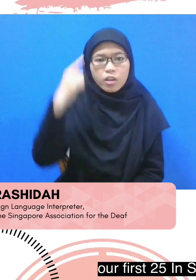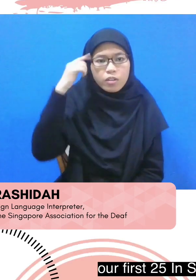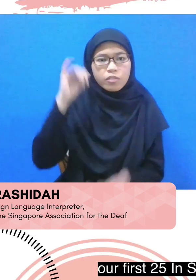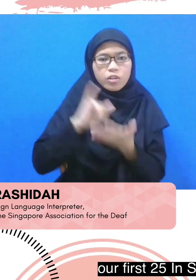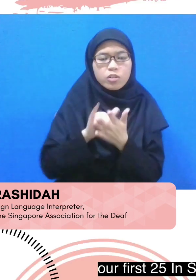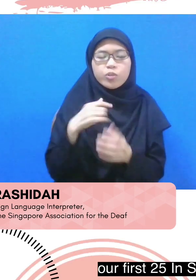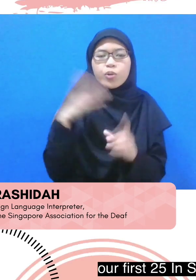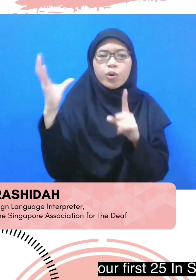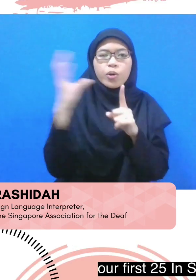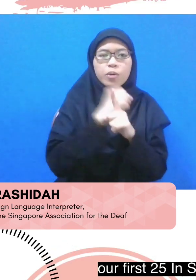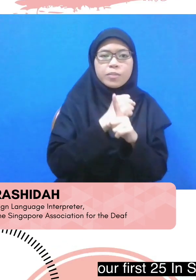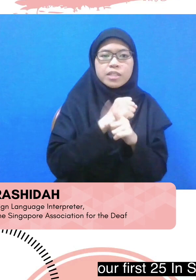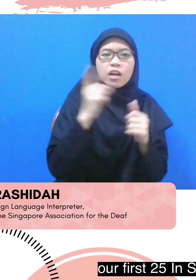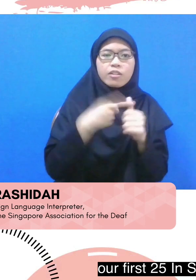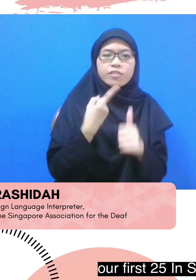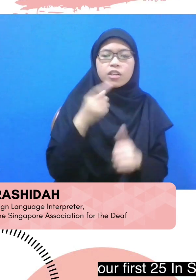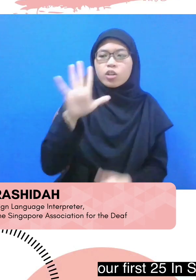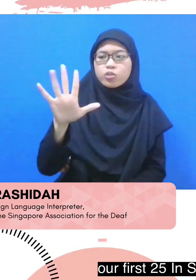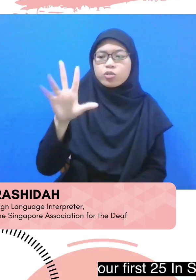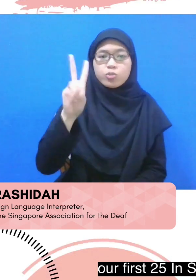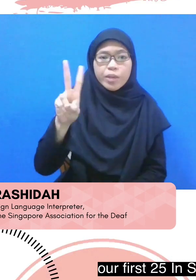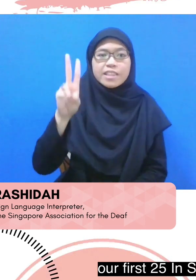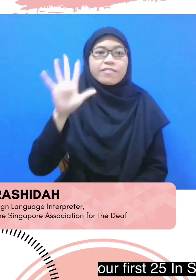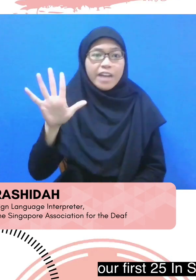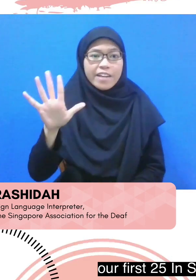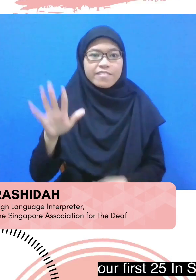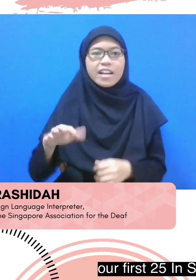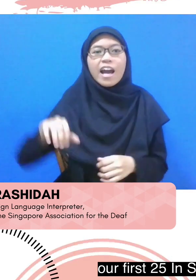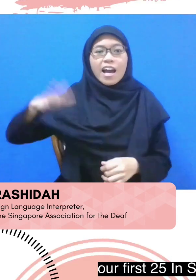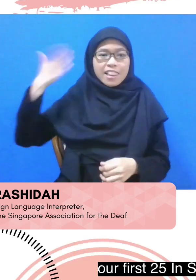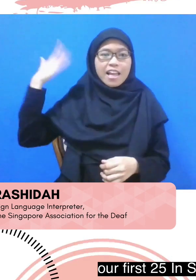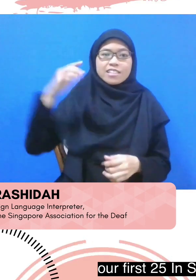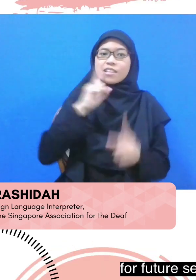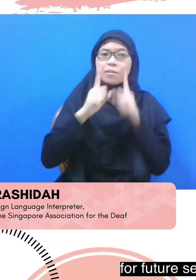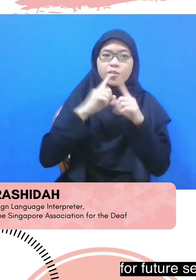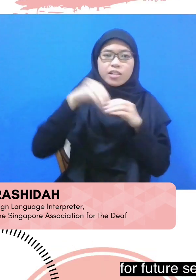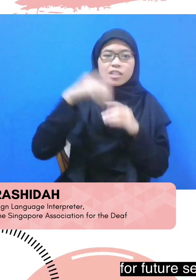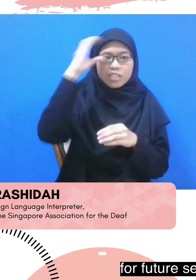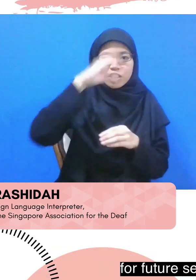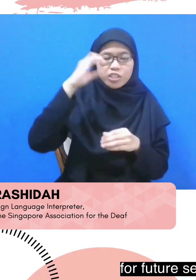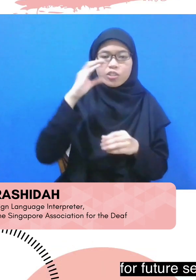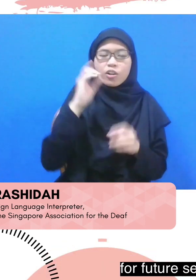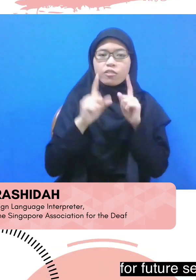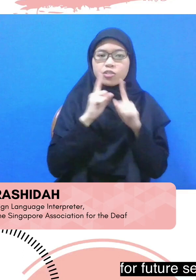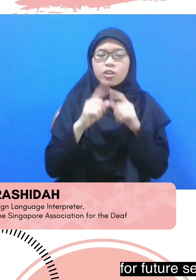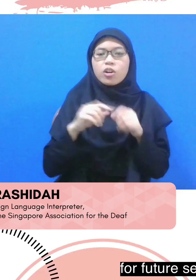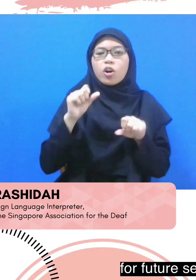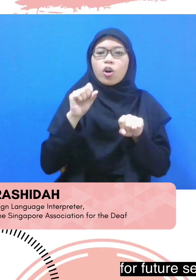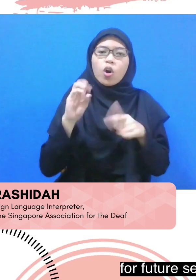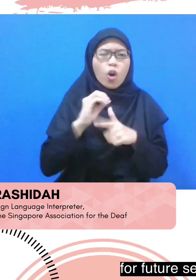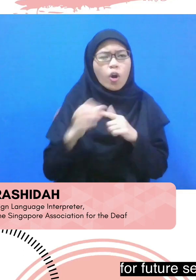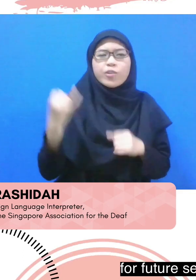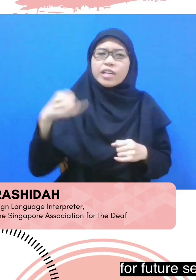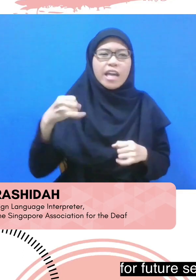our first 25 In Search of Purpose talks or unable to make it for future sessions,